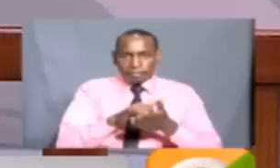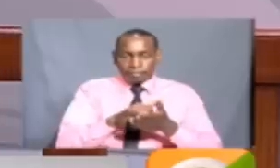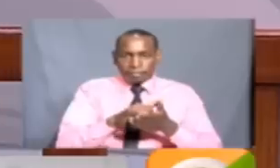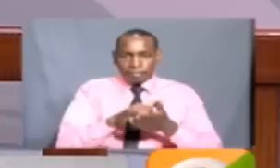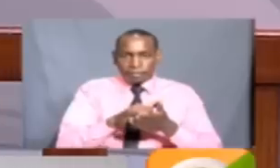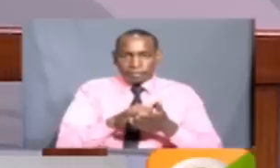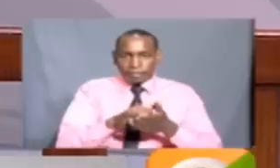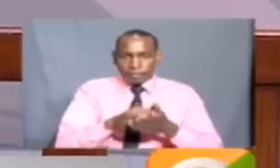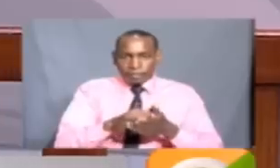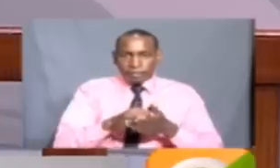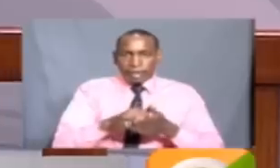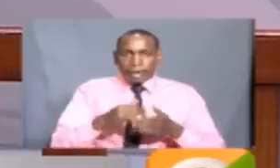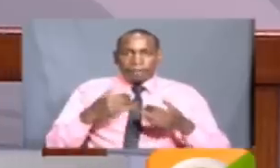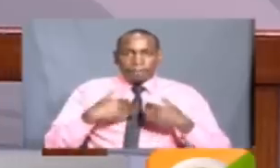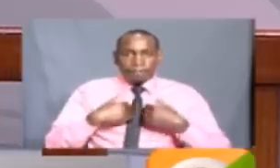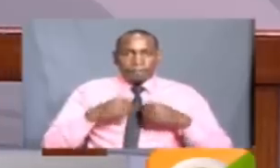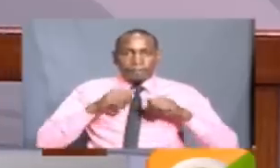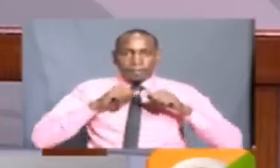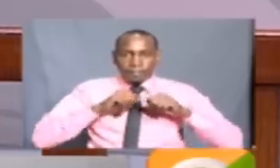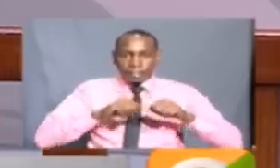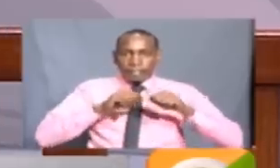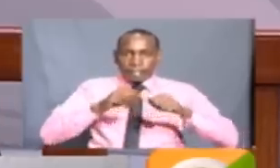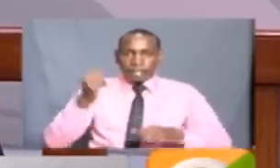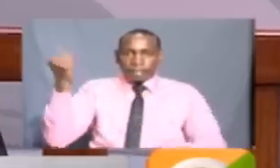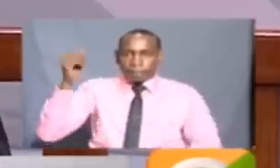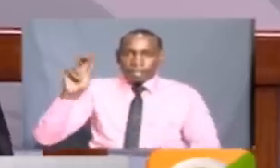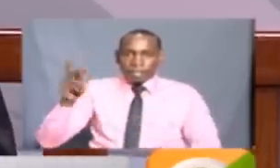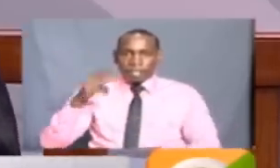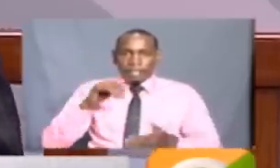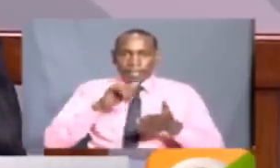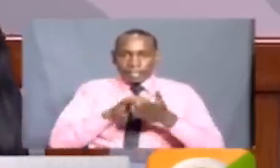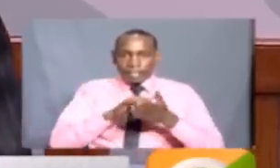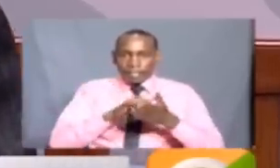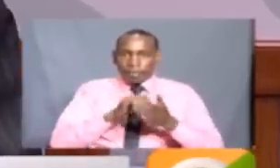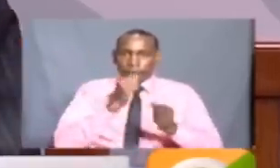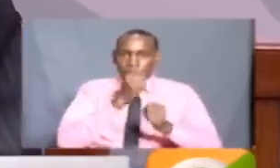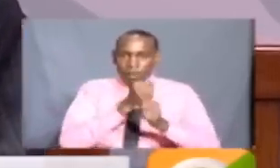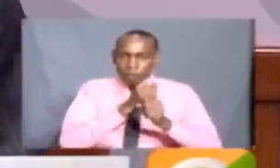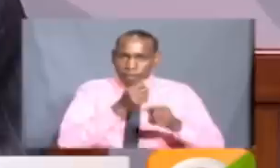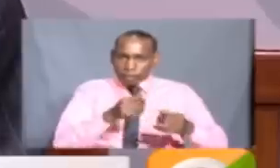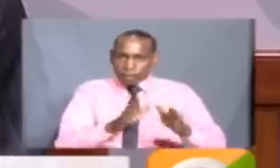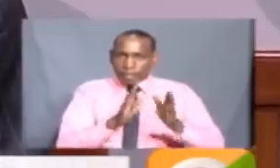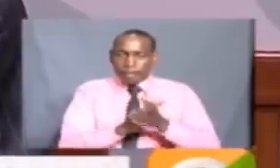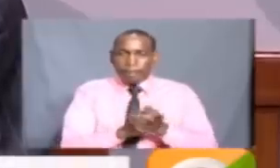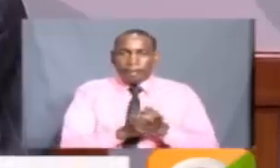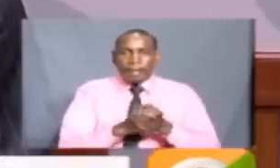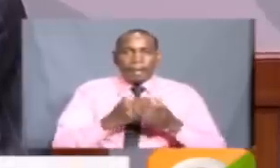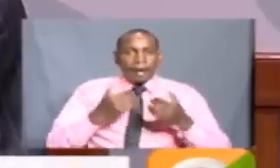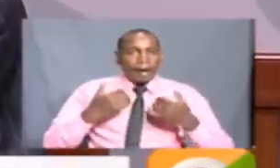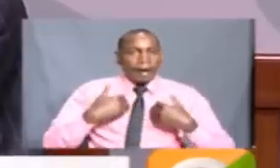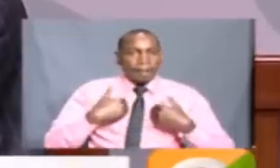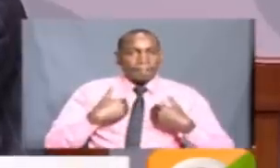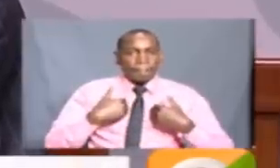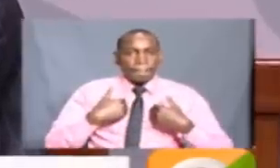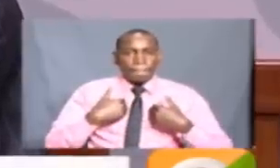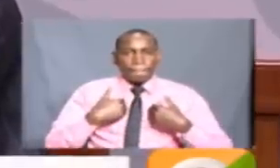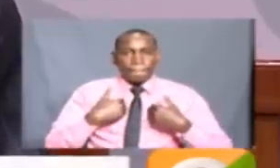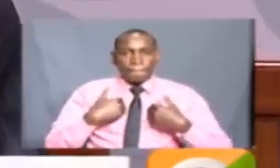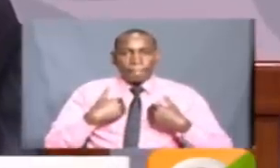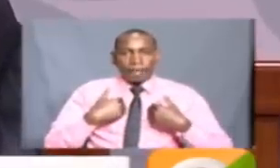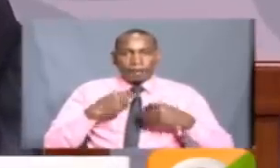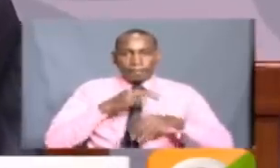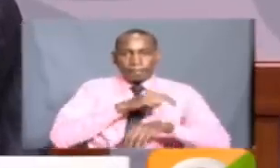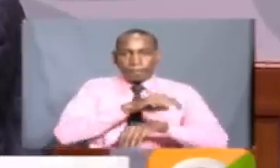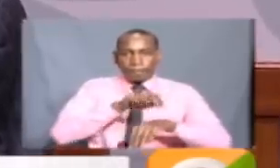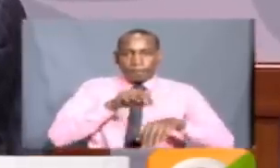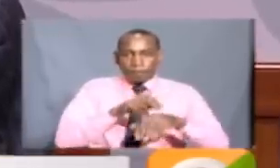stage in Kenya for so long. Mm. And their style of doing things has permeated the national body politic